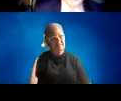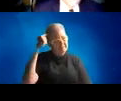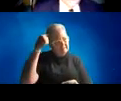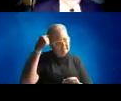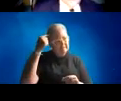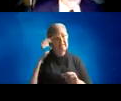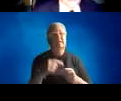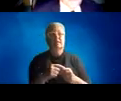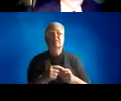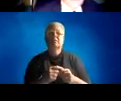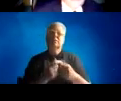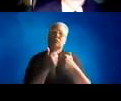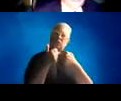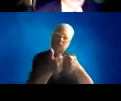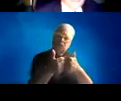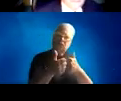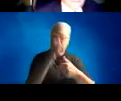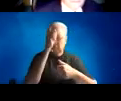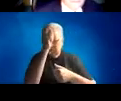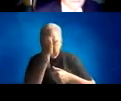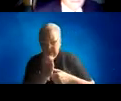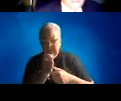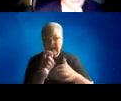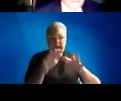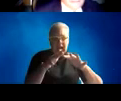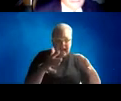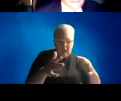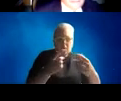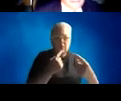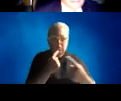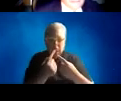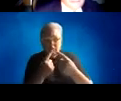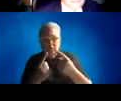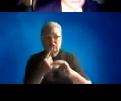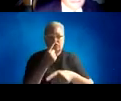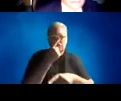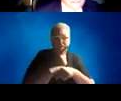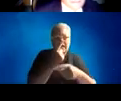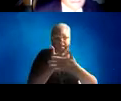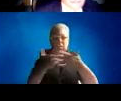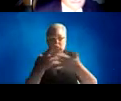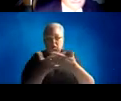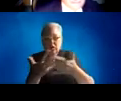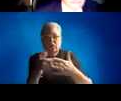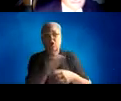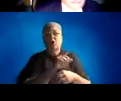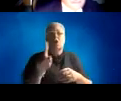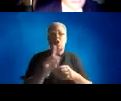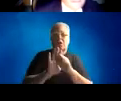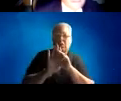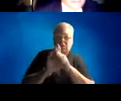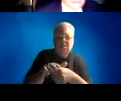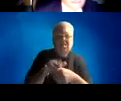in dignified and respectful manner, properly deployed and use the right diction or language that doesn't show discrimination or racist statements.